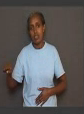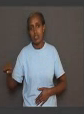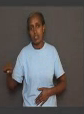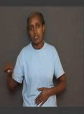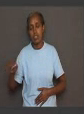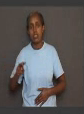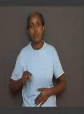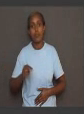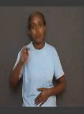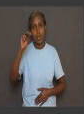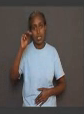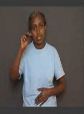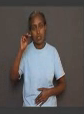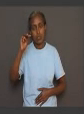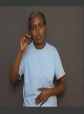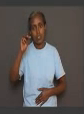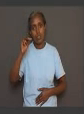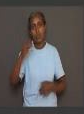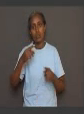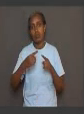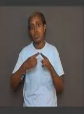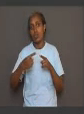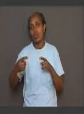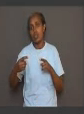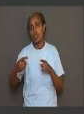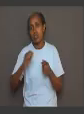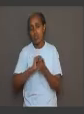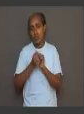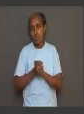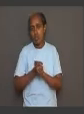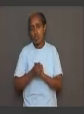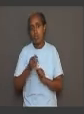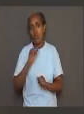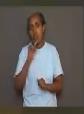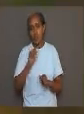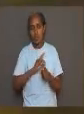the magnitude will be altered, not the direction.